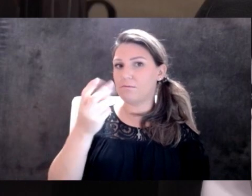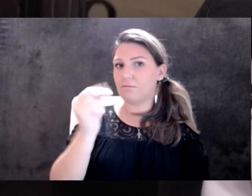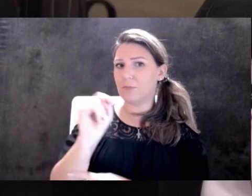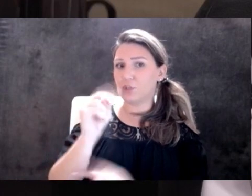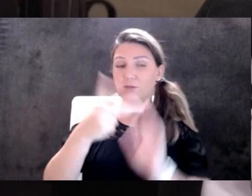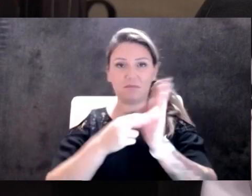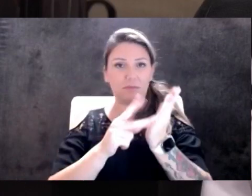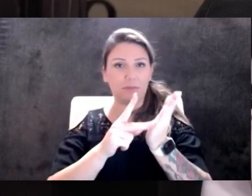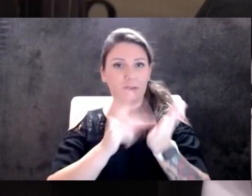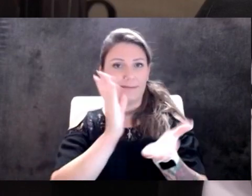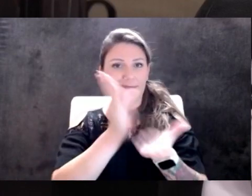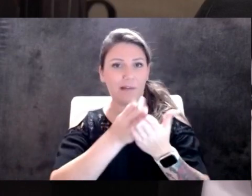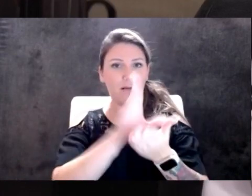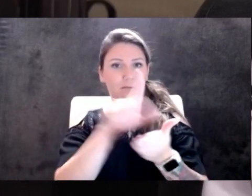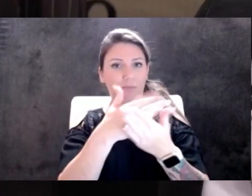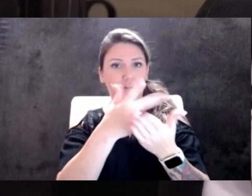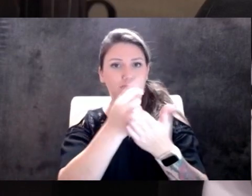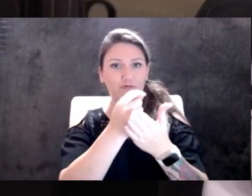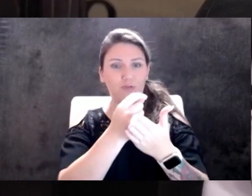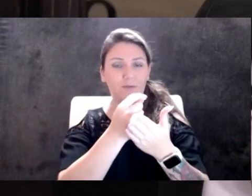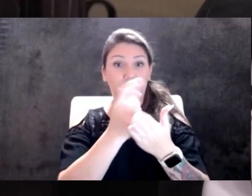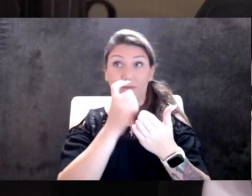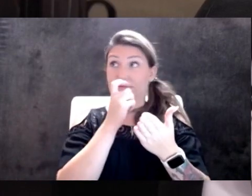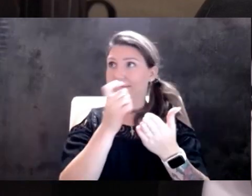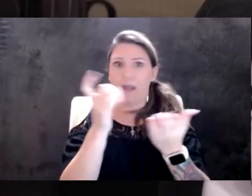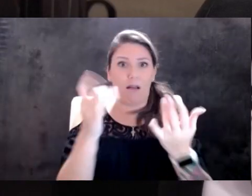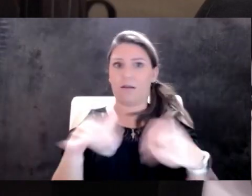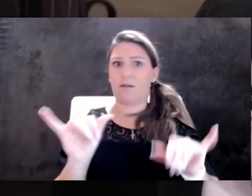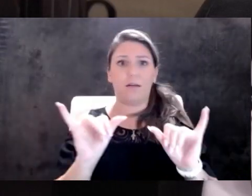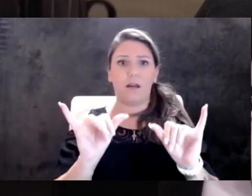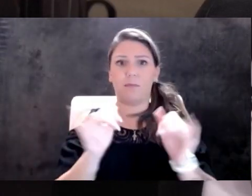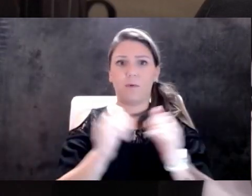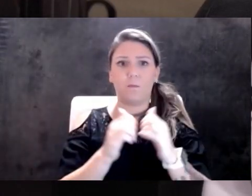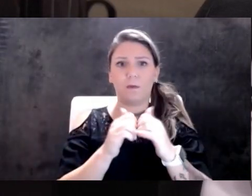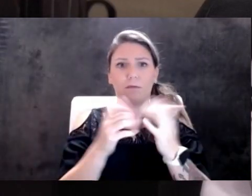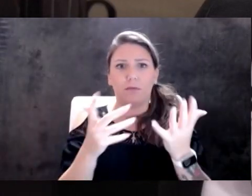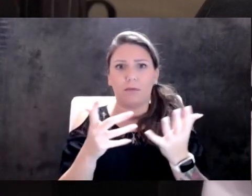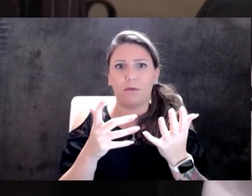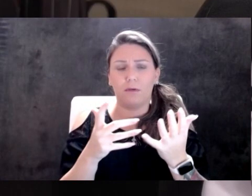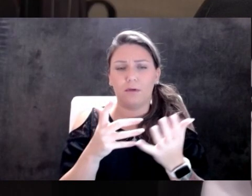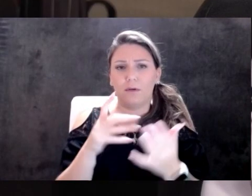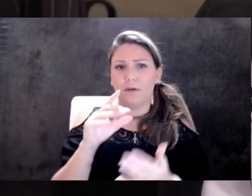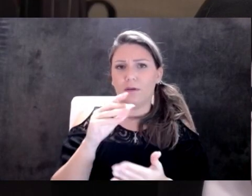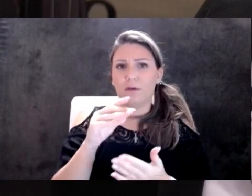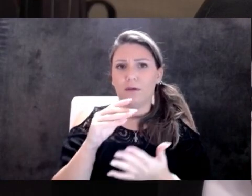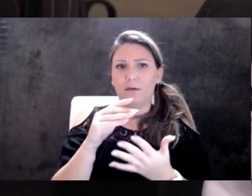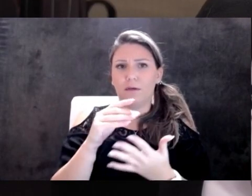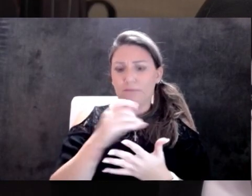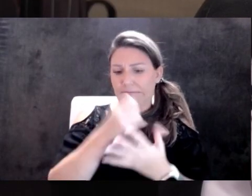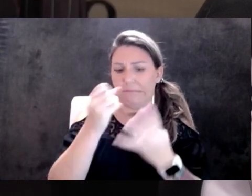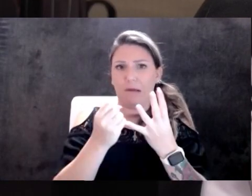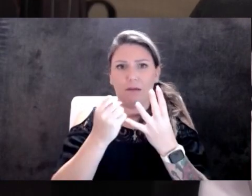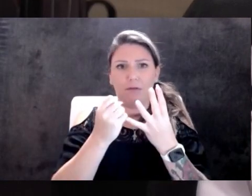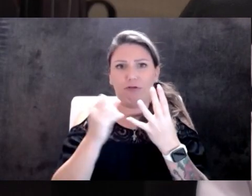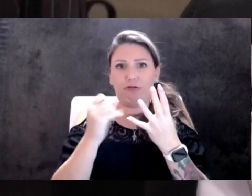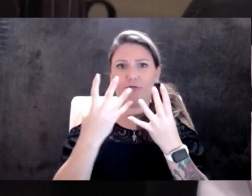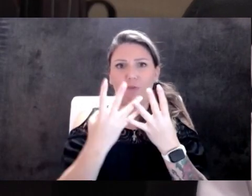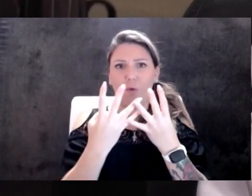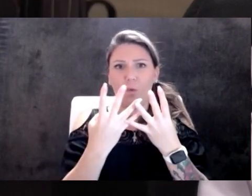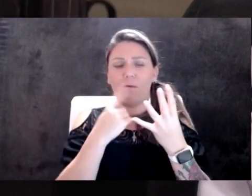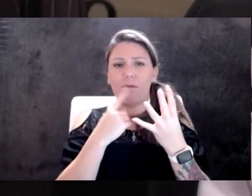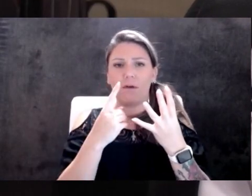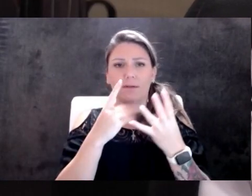is not that common for patients with stage 4 cancer, where one can stop all the treatment. And right now, we